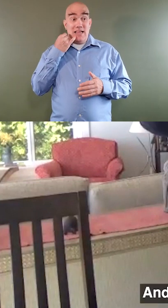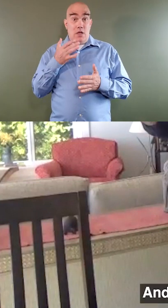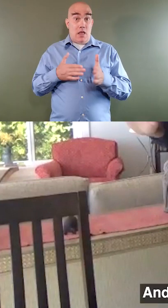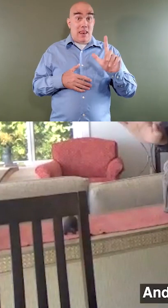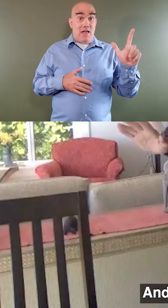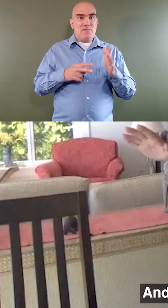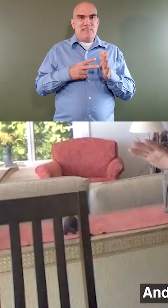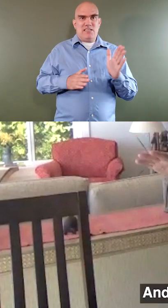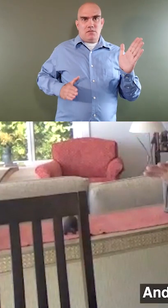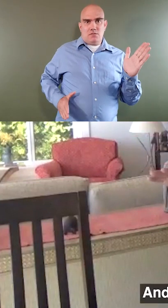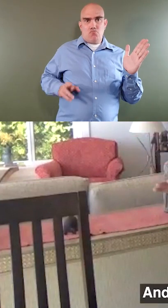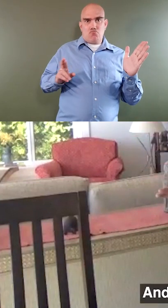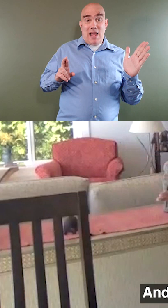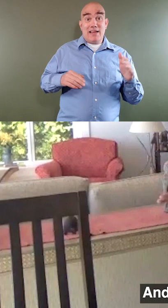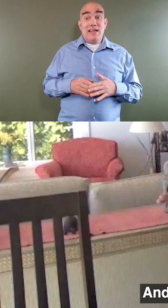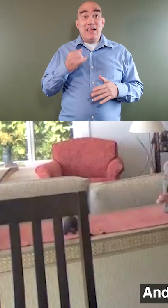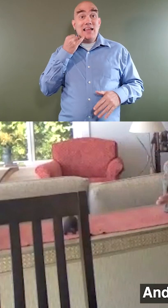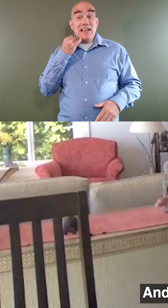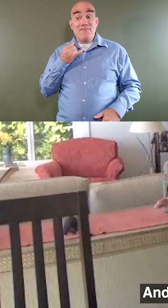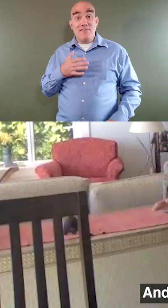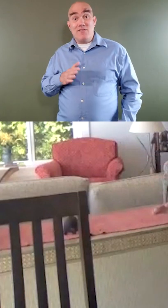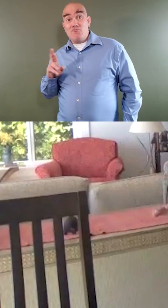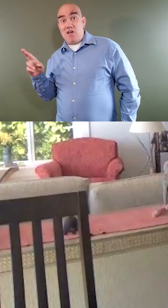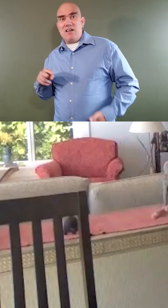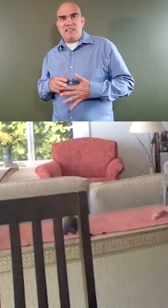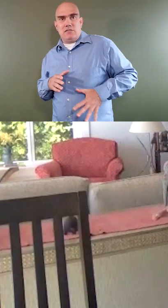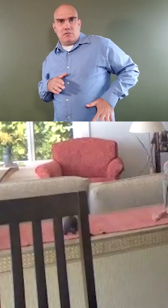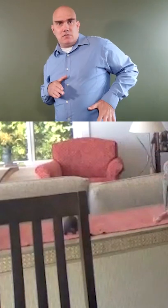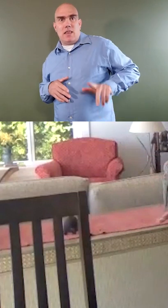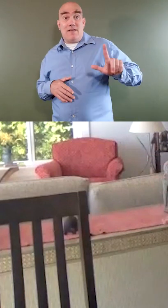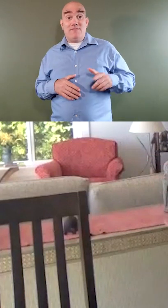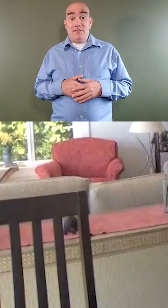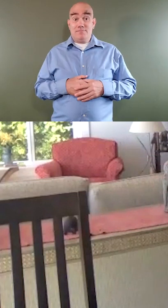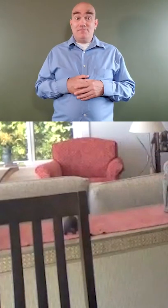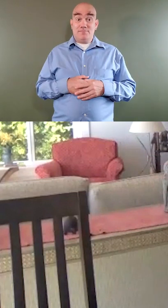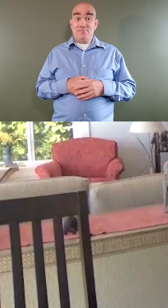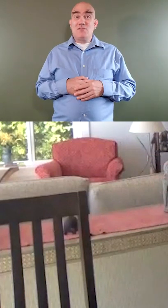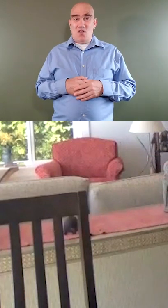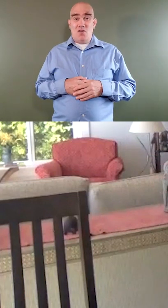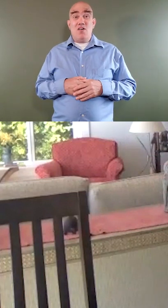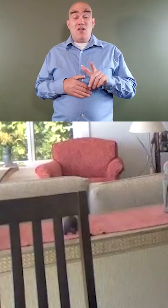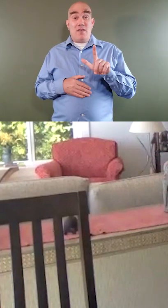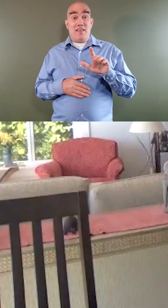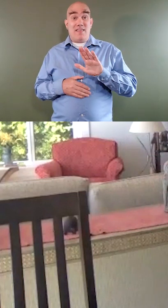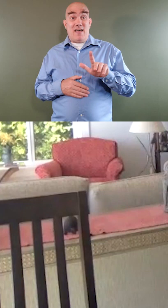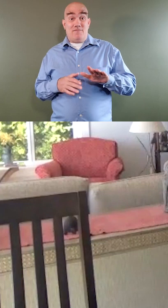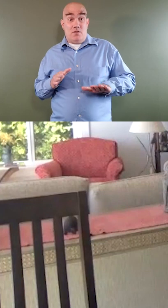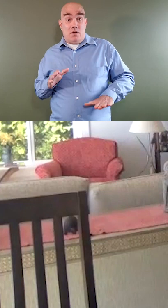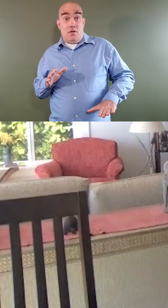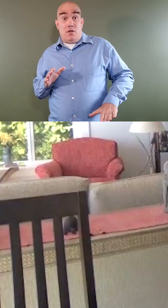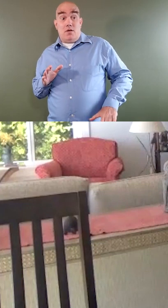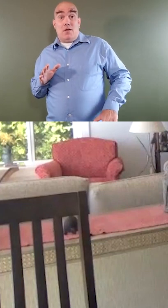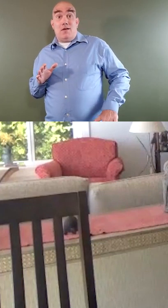shifting up, settling down, pushing off that foot